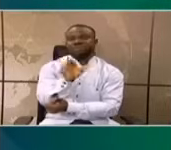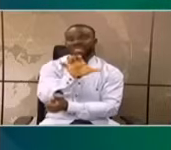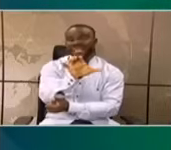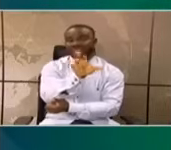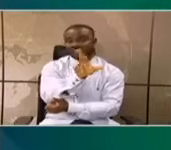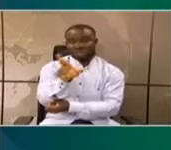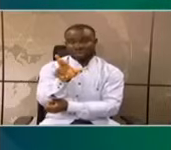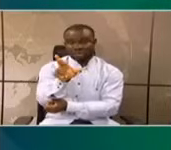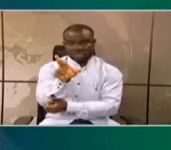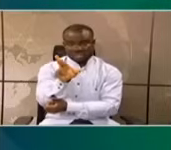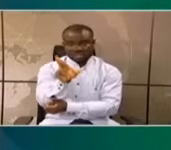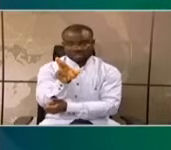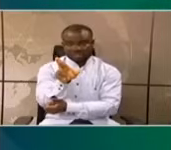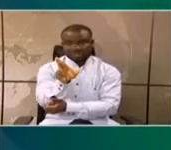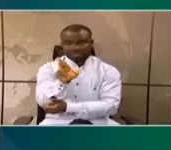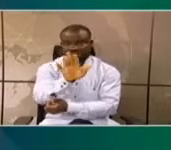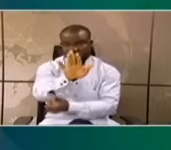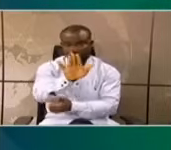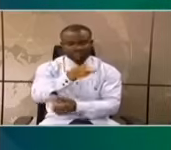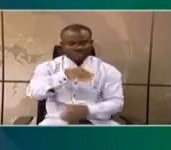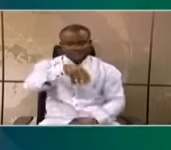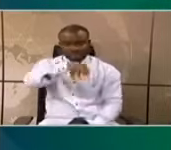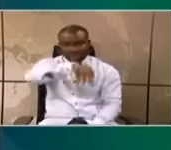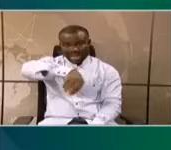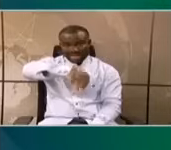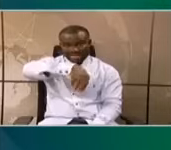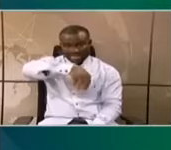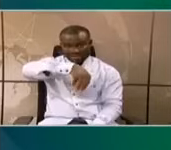Efi, Mankasim,